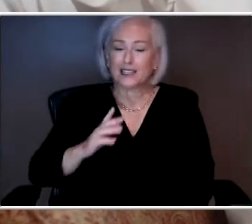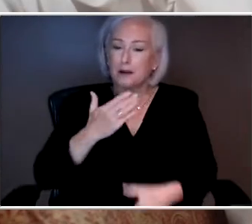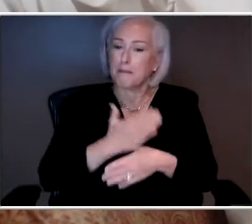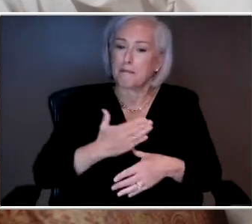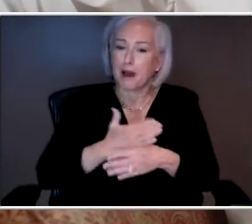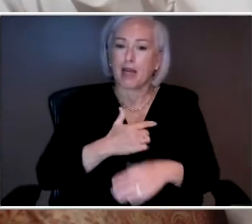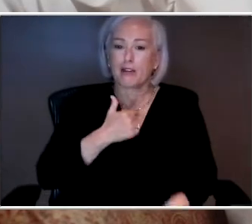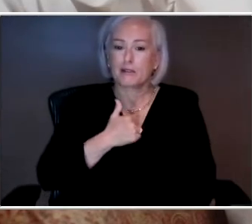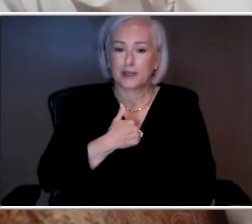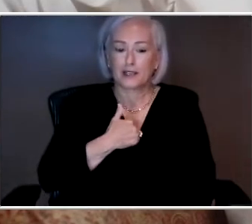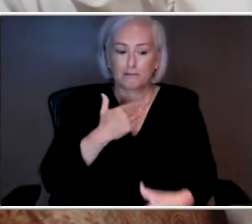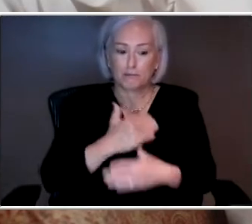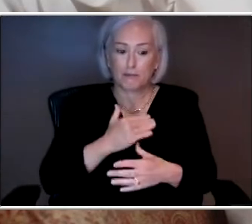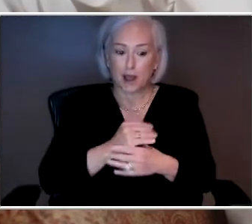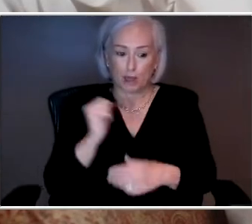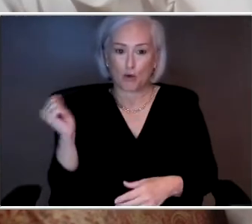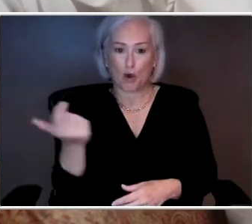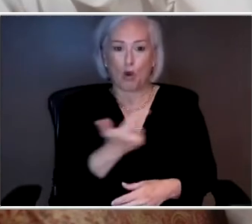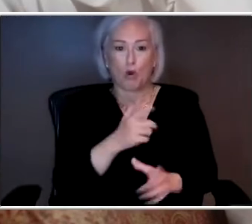us.